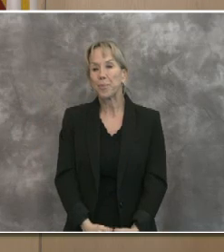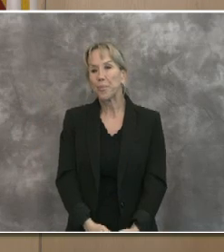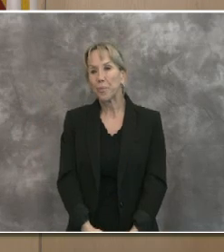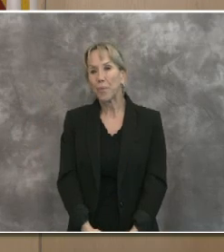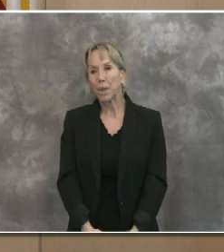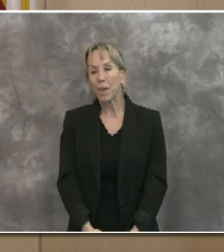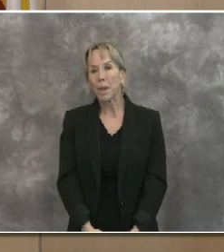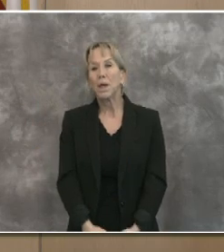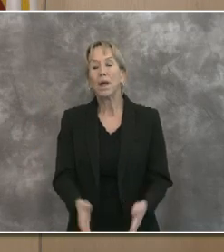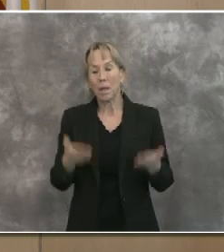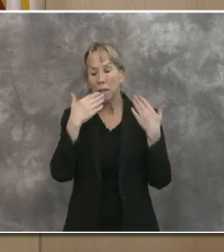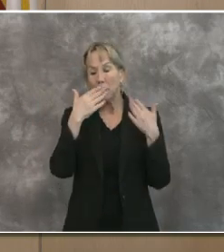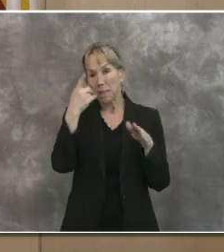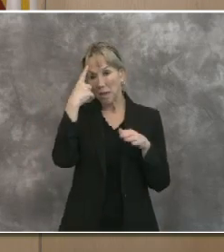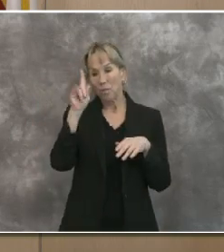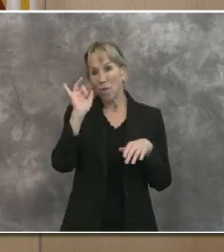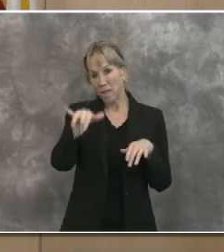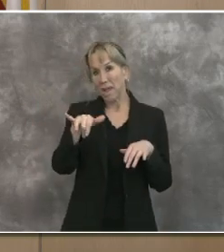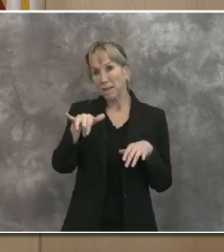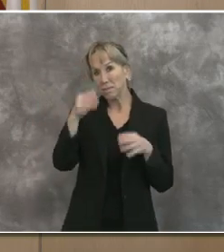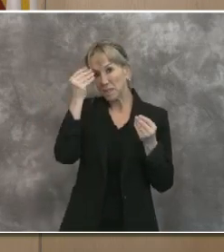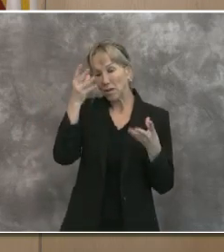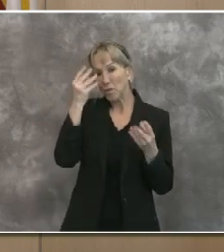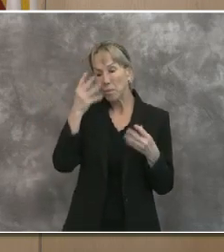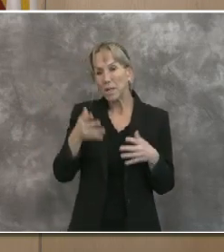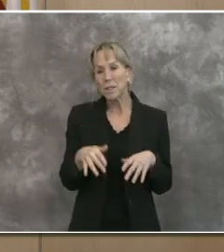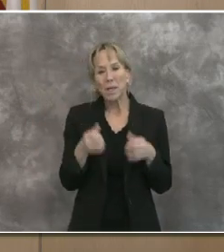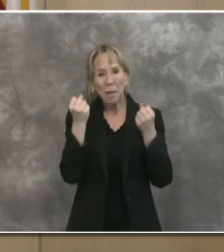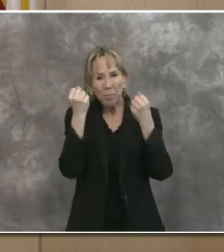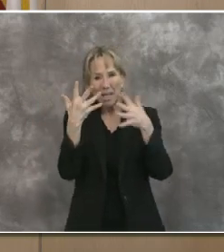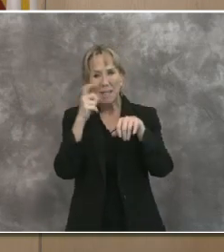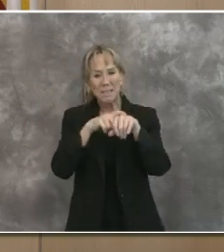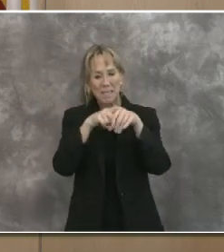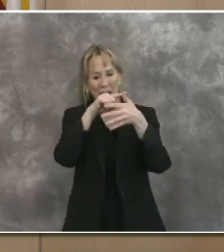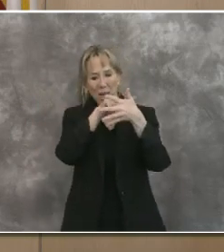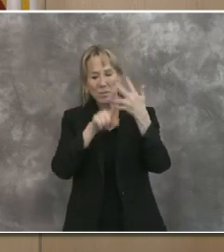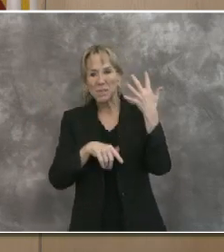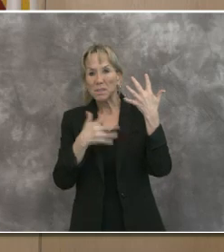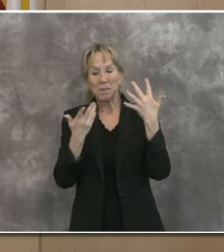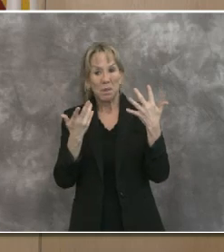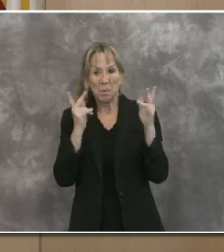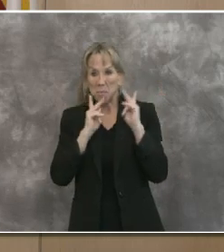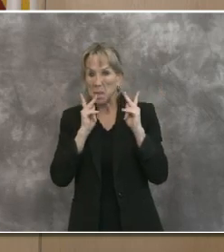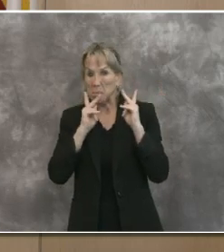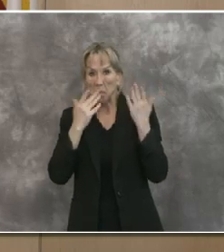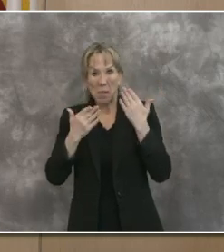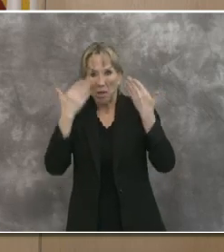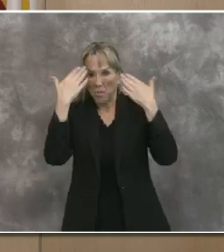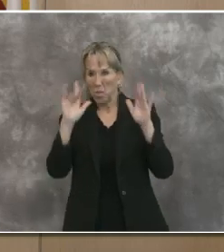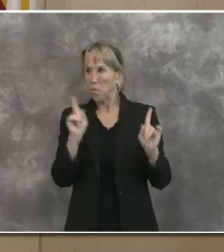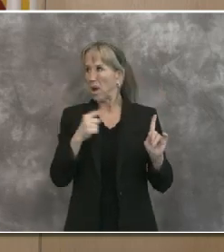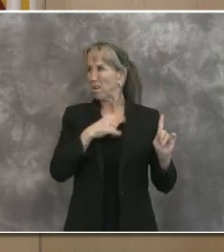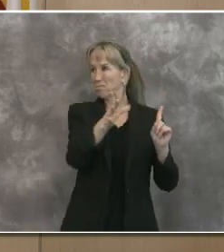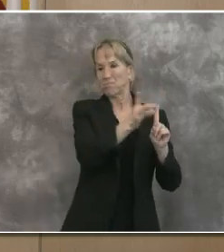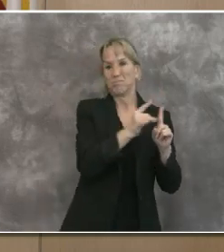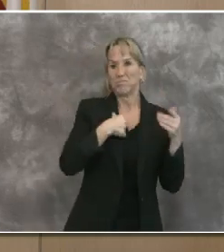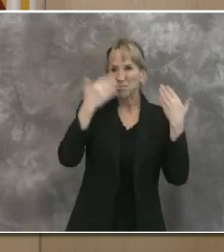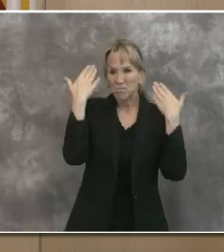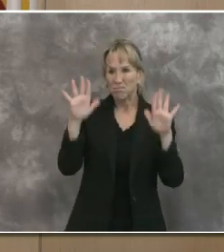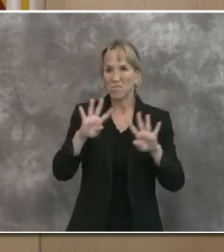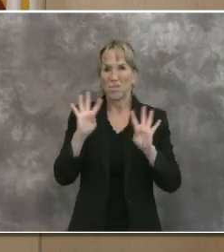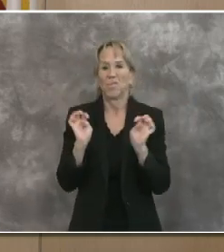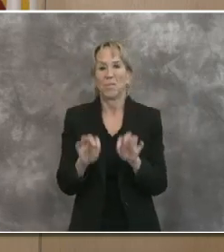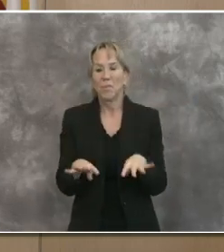for that insightful question. In many cases, people may not know where they have become infected. However,